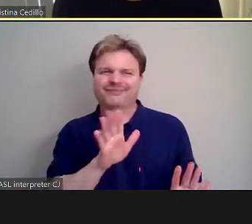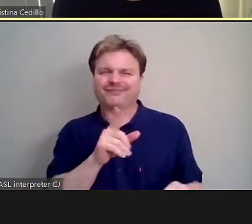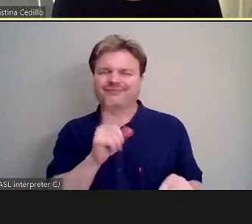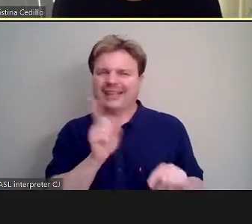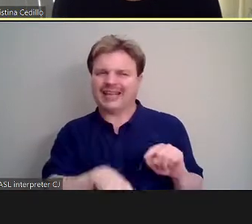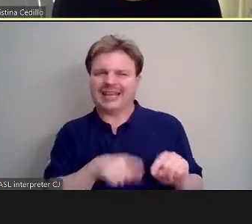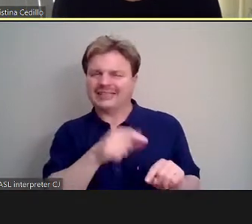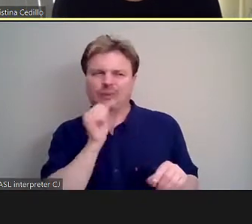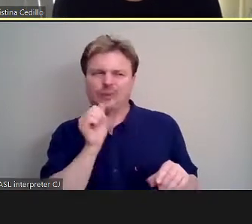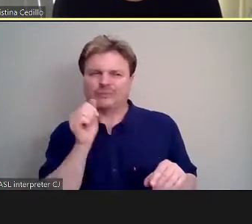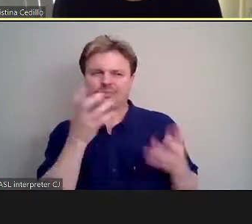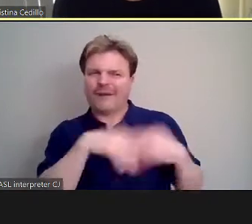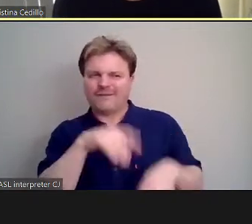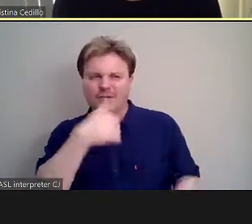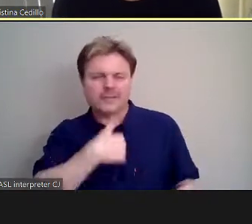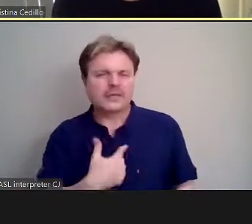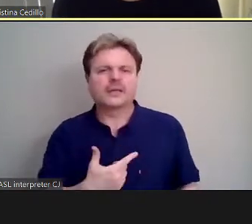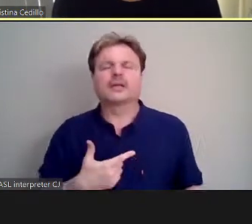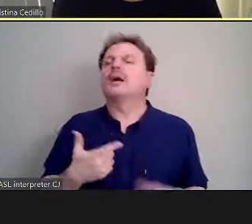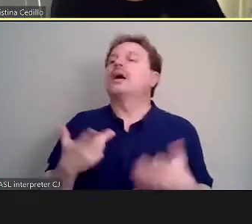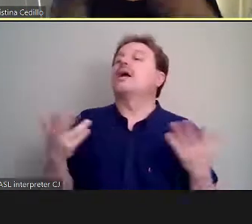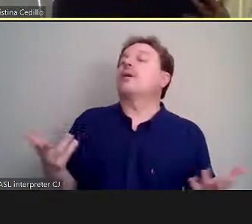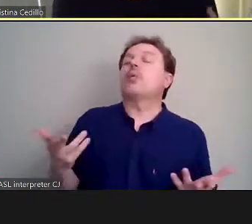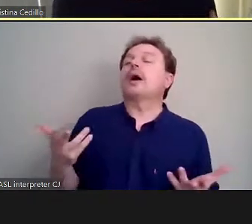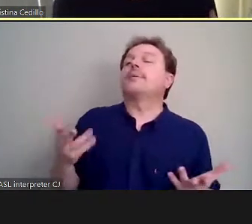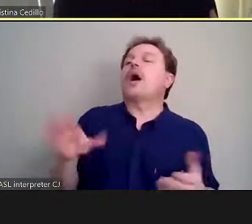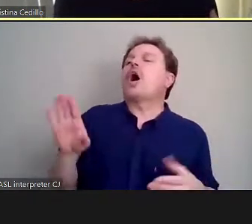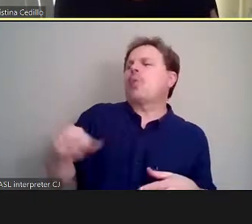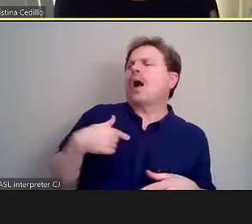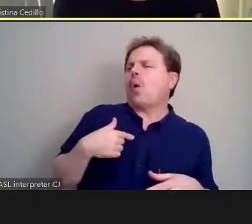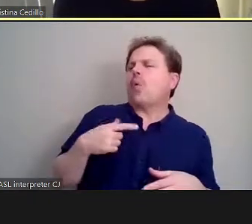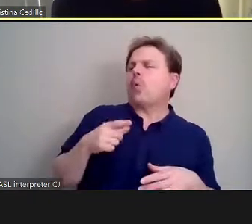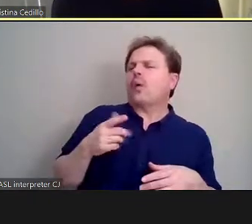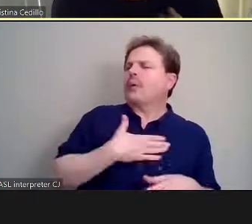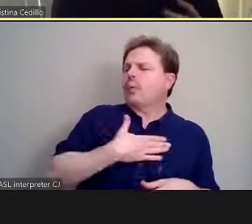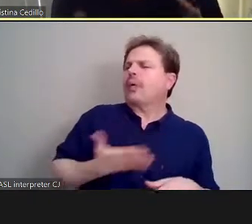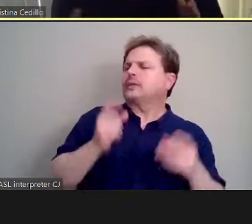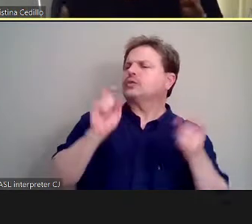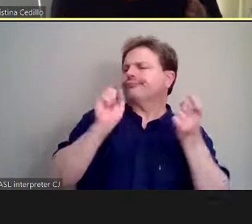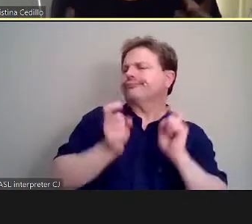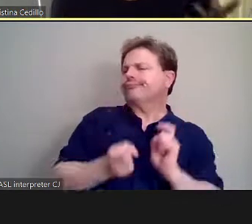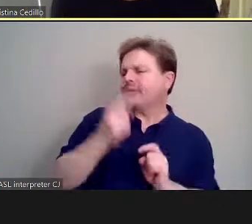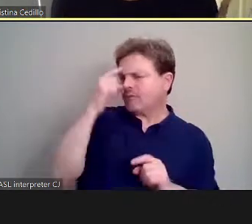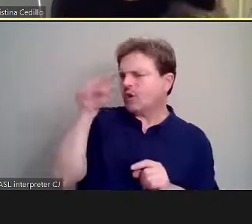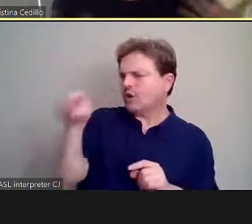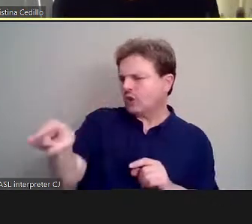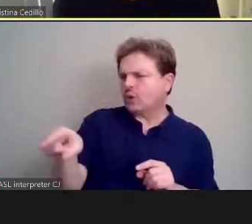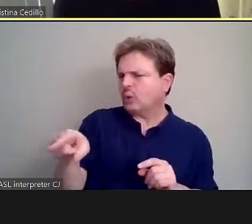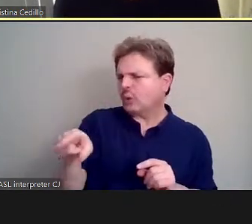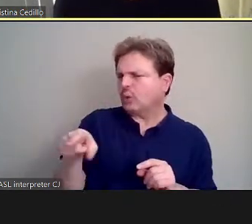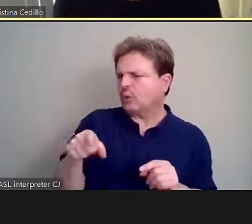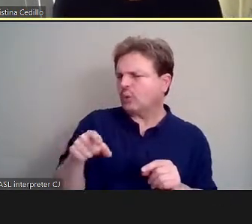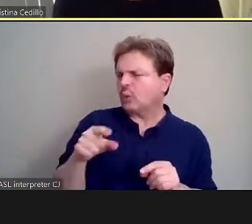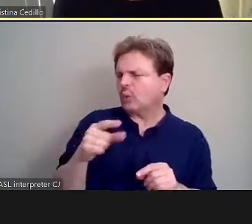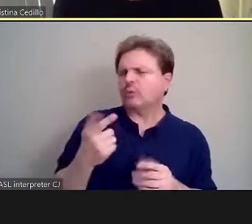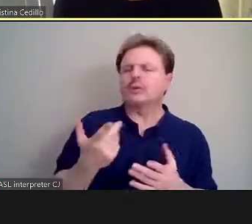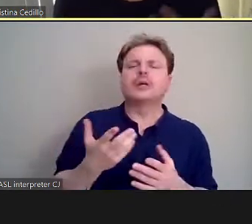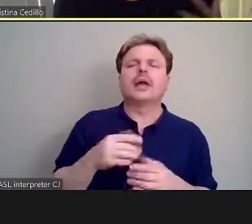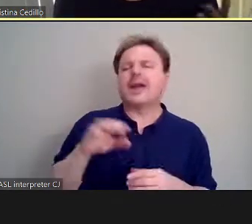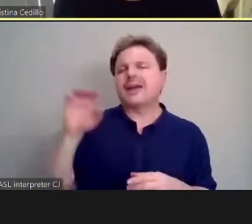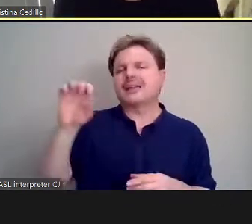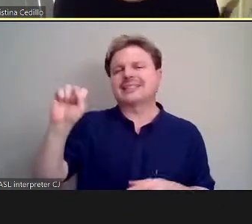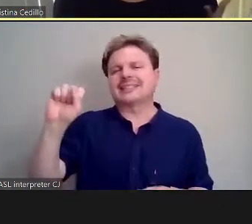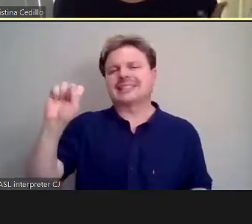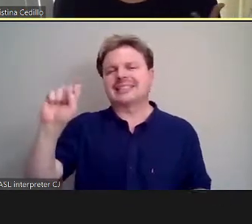where, well, you know, we'll modify things for you. And as Stephanie Kirschbaum and others talk about, we